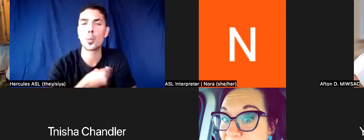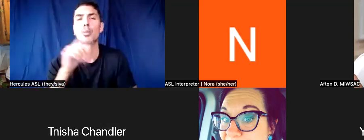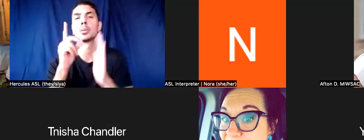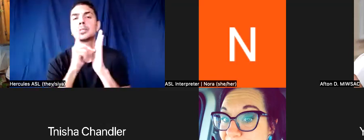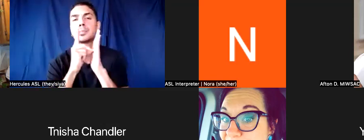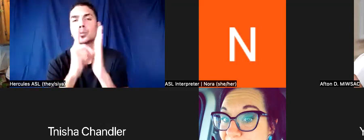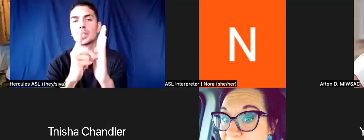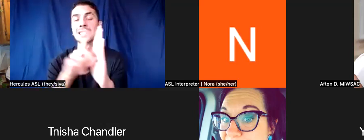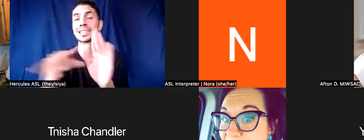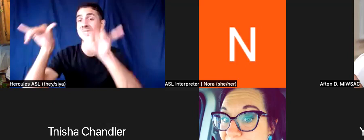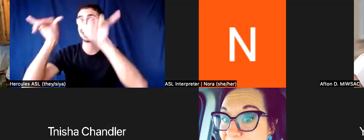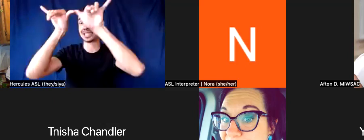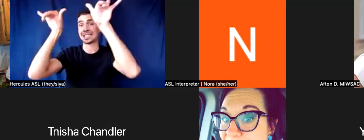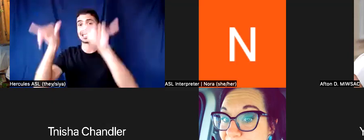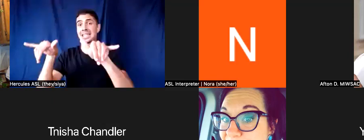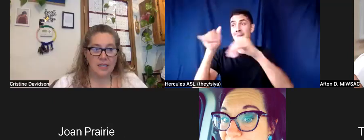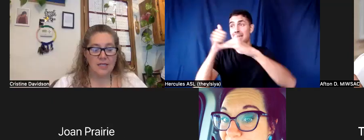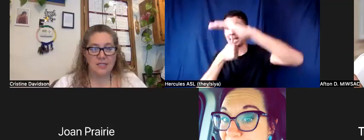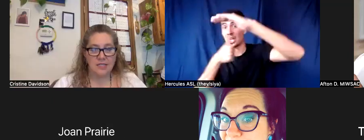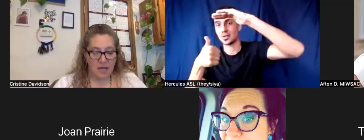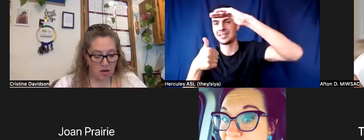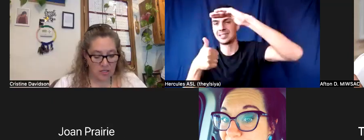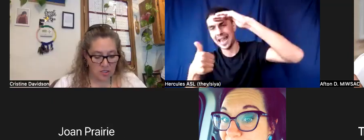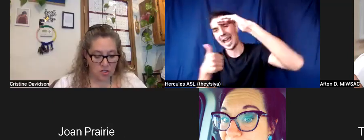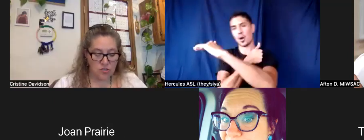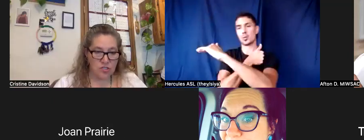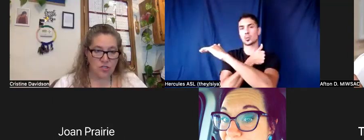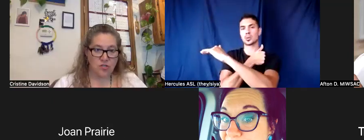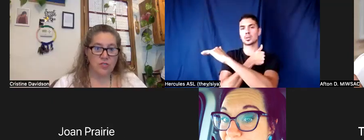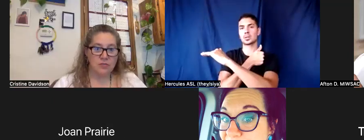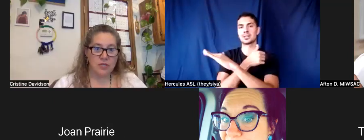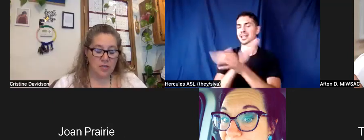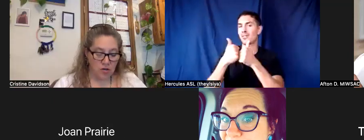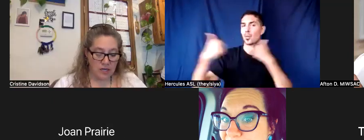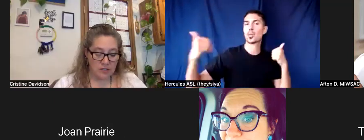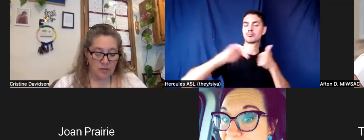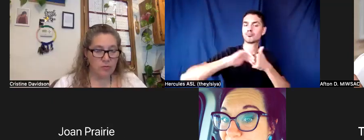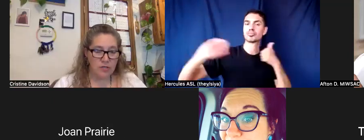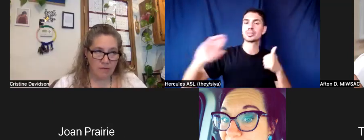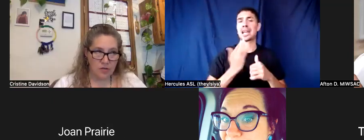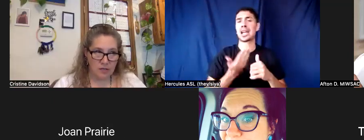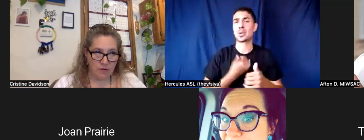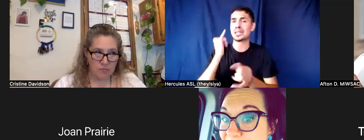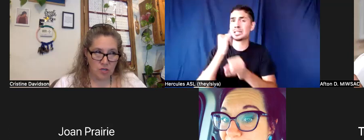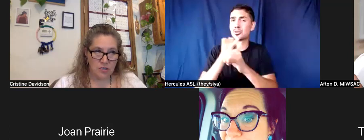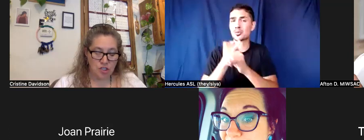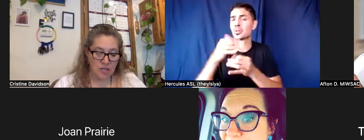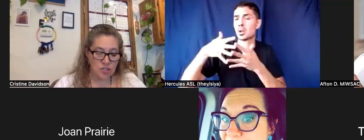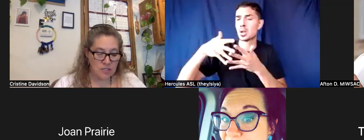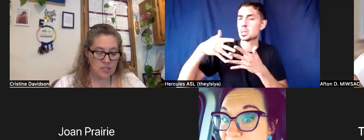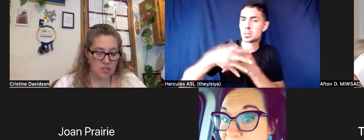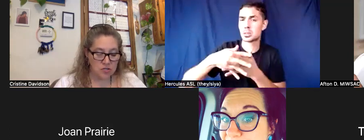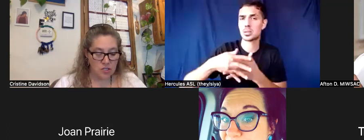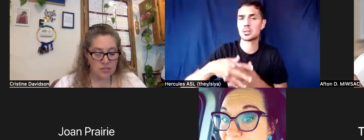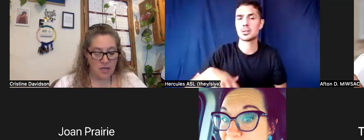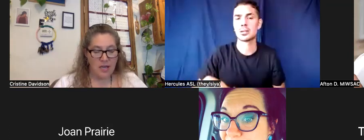system. Like sometimes the reality is that our institutions are so deeply ingrained. Like we would never give up trying to change